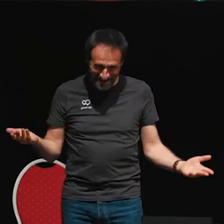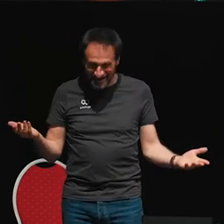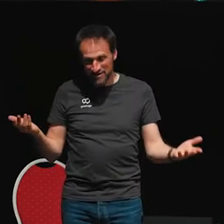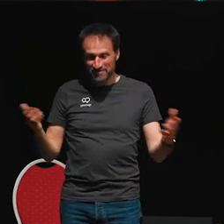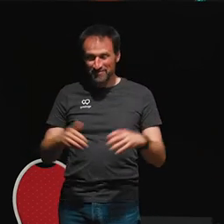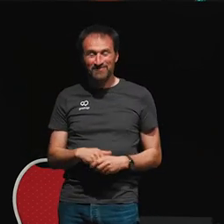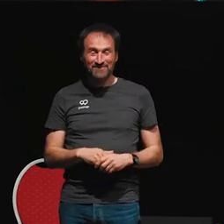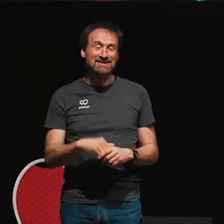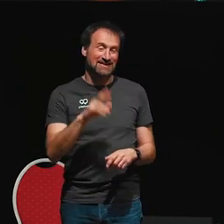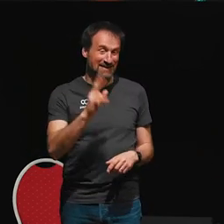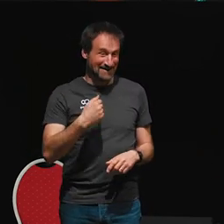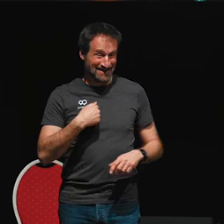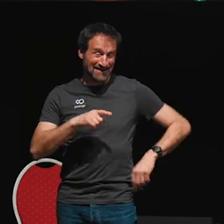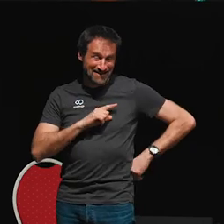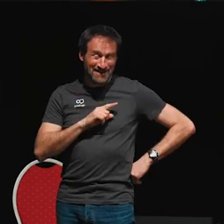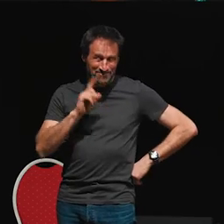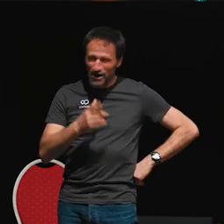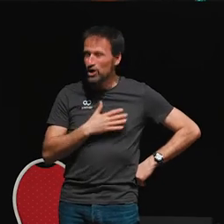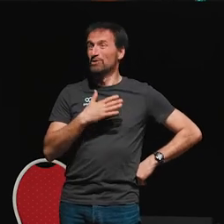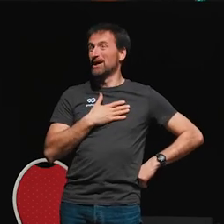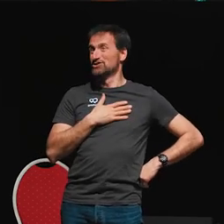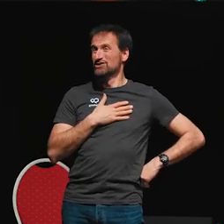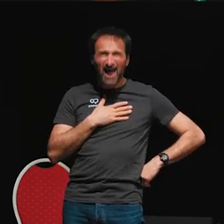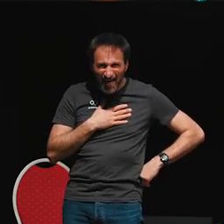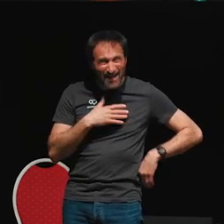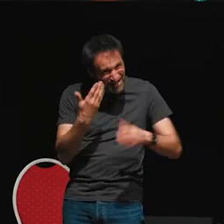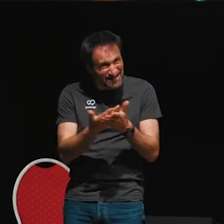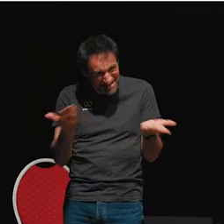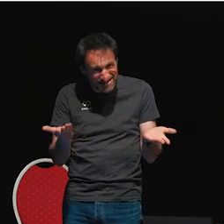It took me by surprise at first. It may take you by surprise at first.